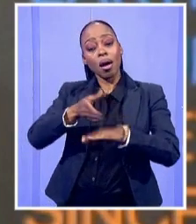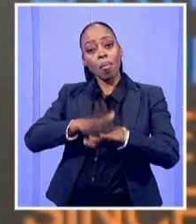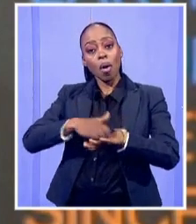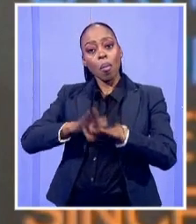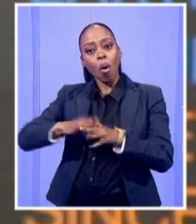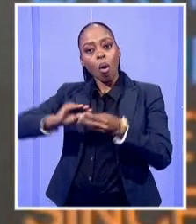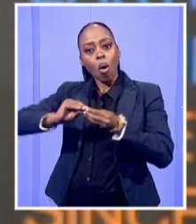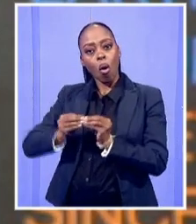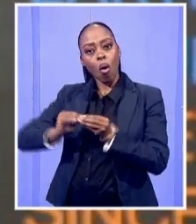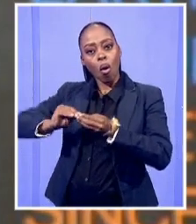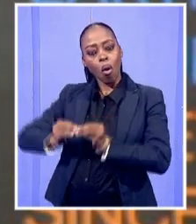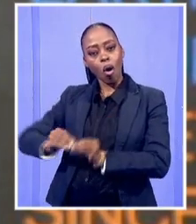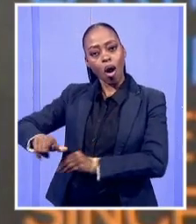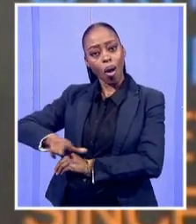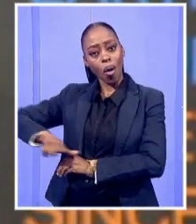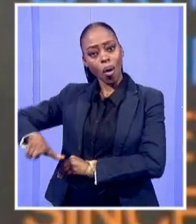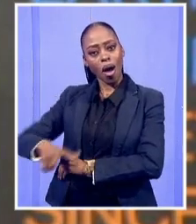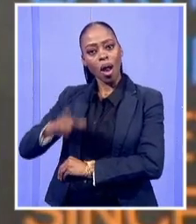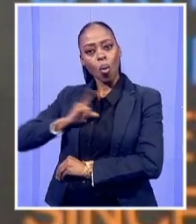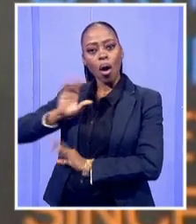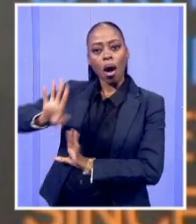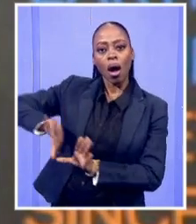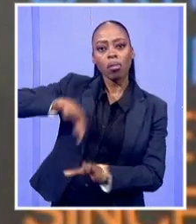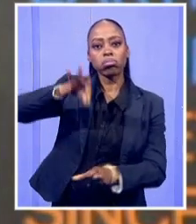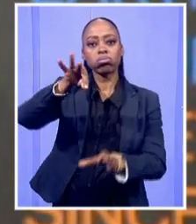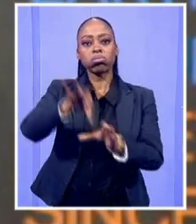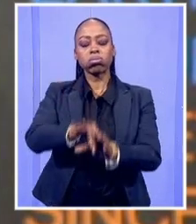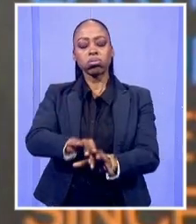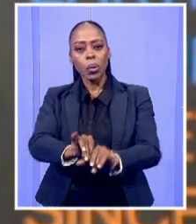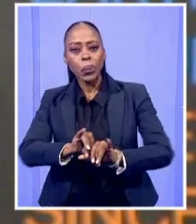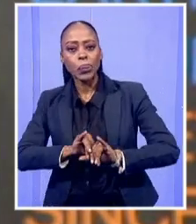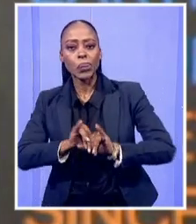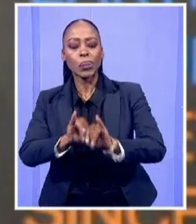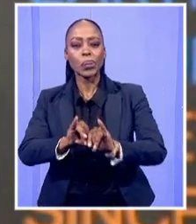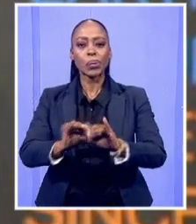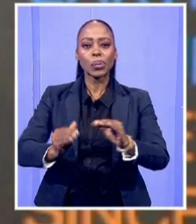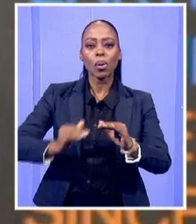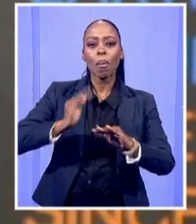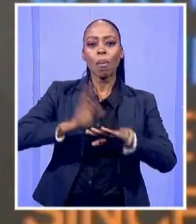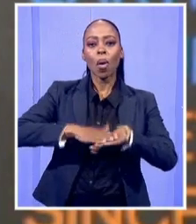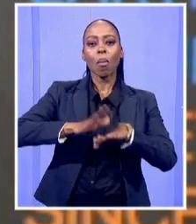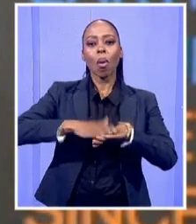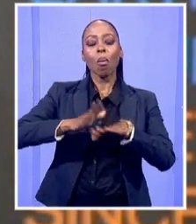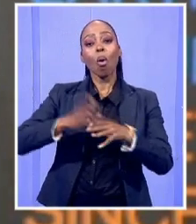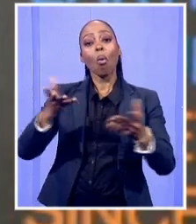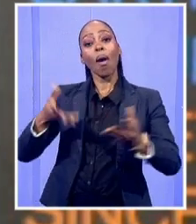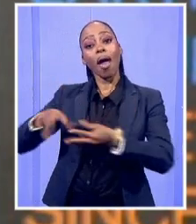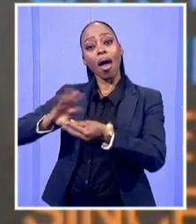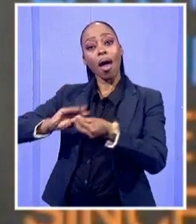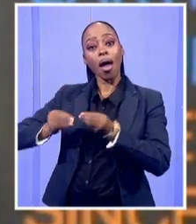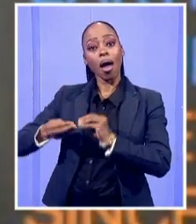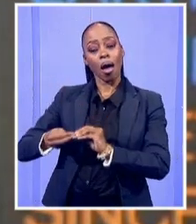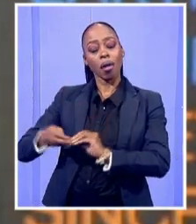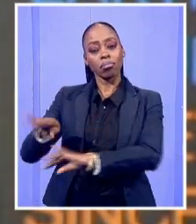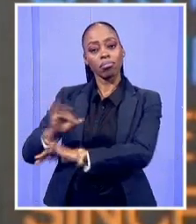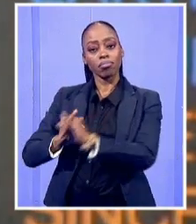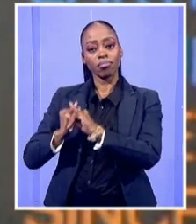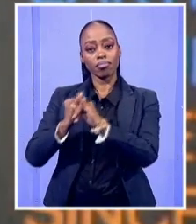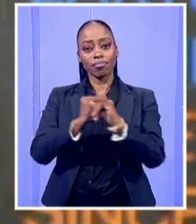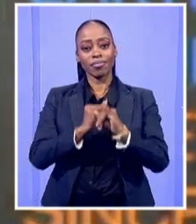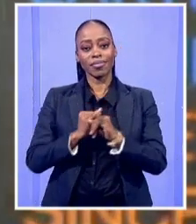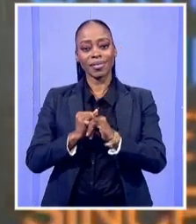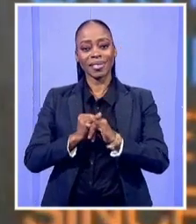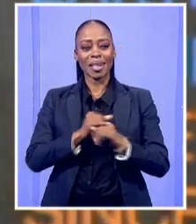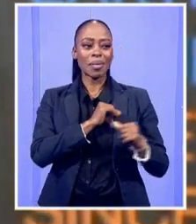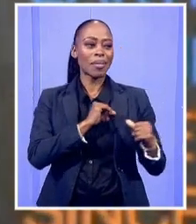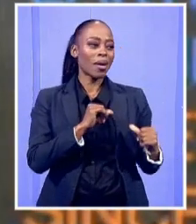will contribute significantly to the revival of South Africa's manufacturing industry. My heart